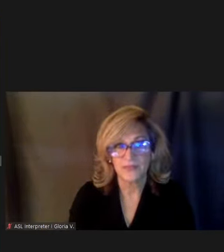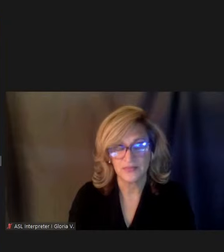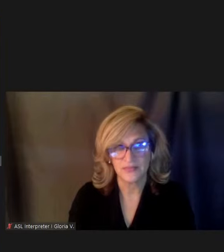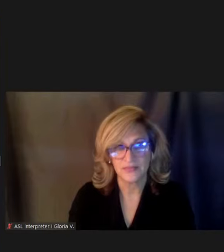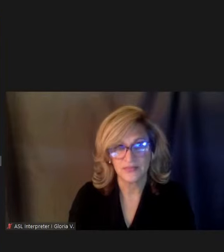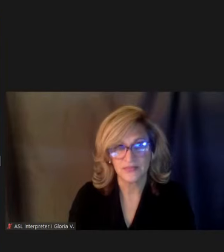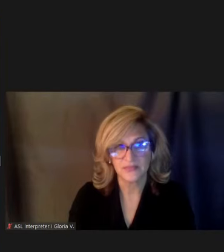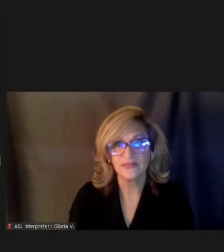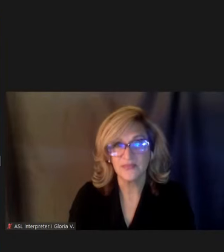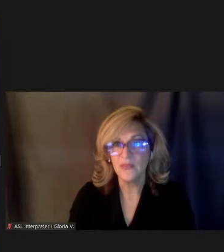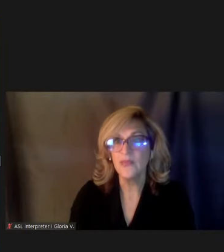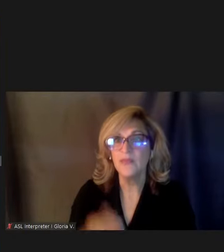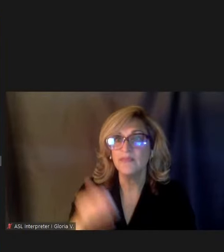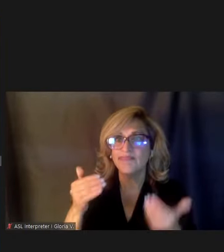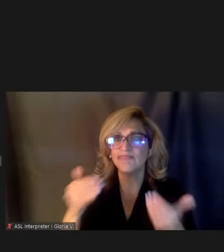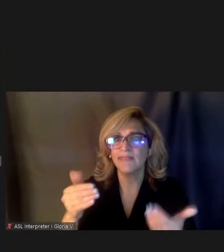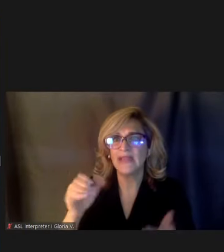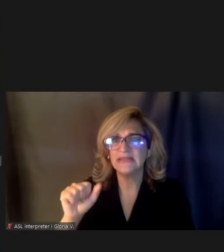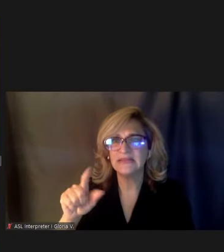Stephanie?